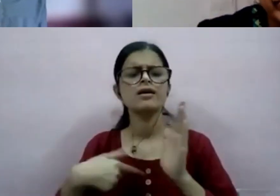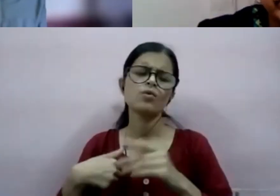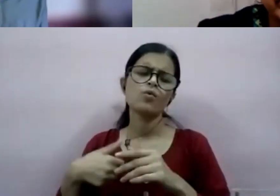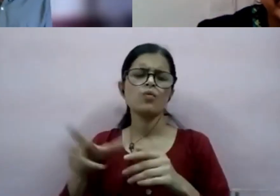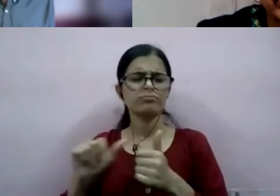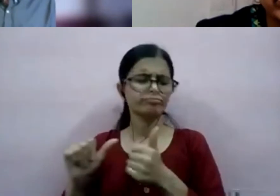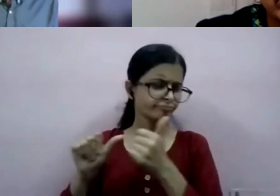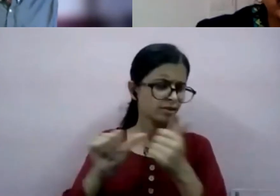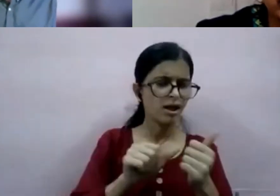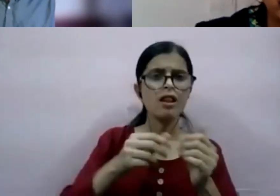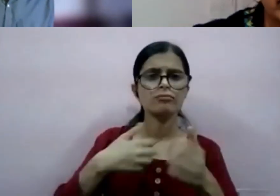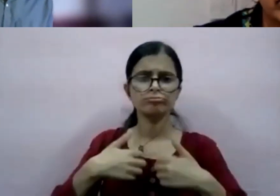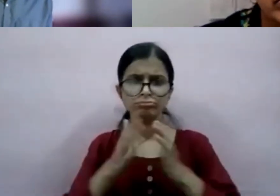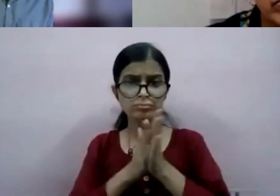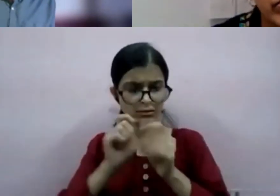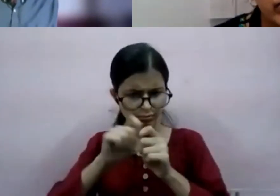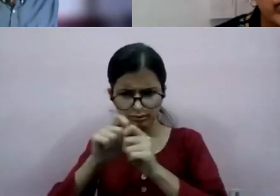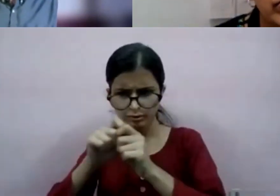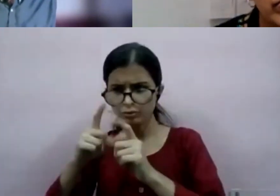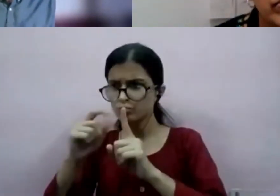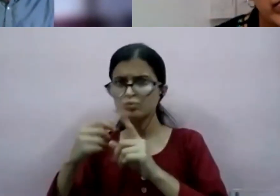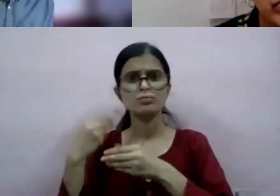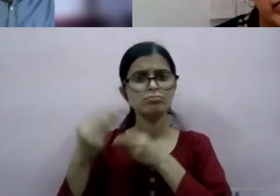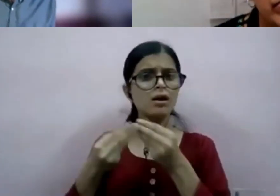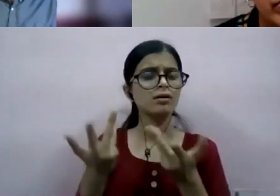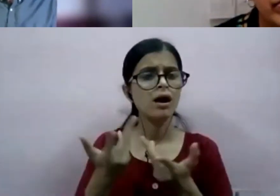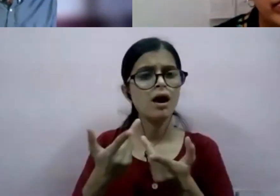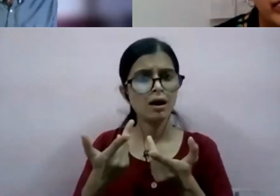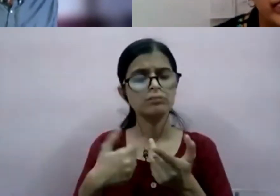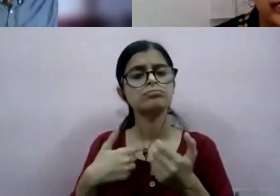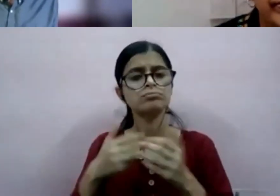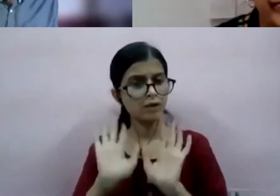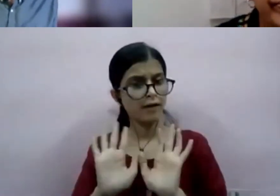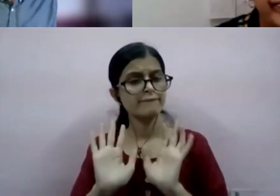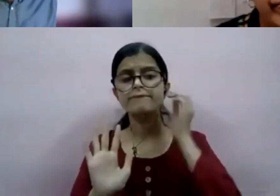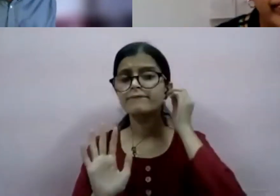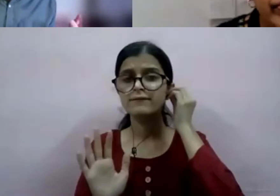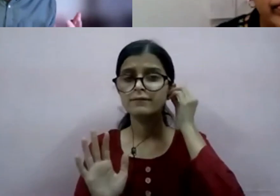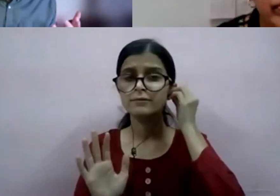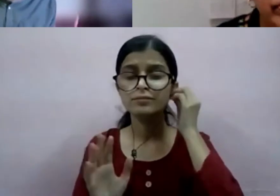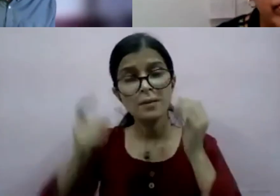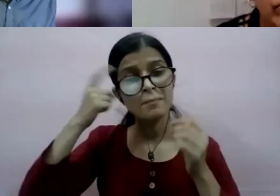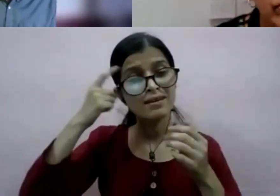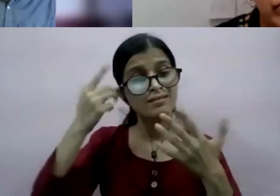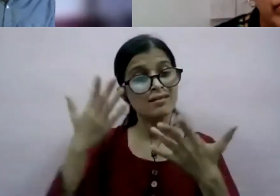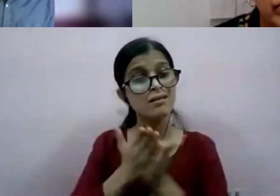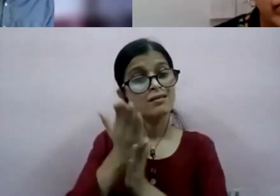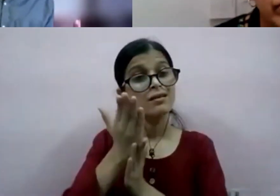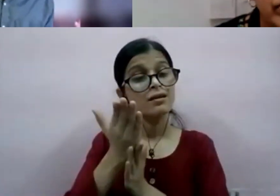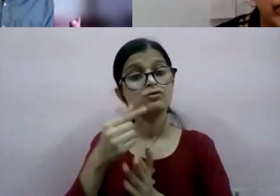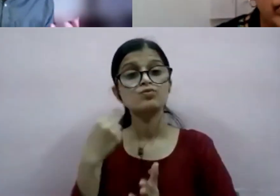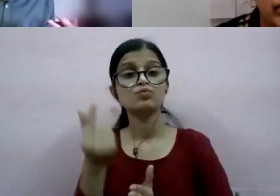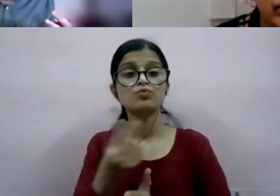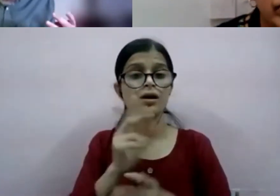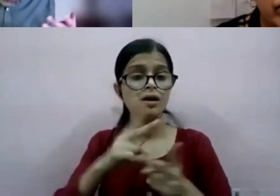really interesting work to be done around Foucauldian work on representation of mental health problems. But there's also really important to start looking